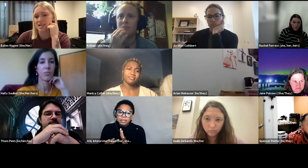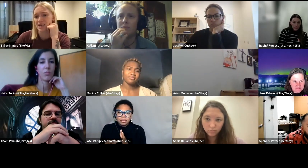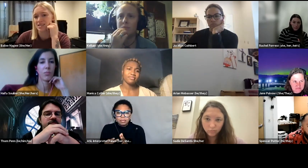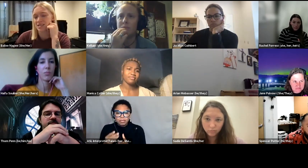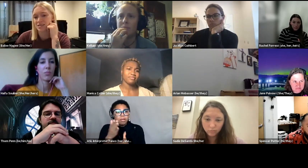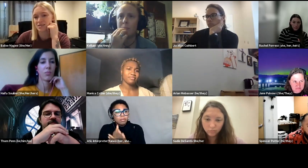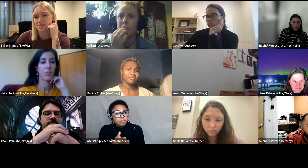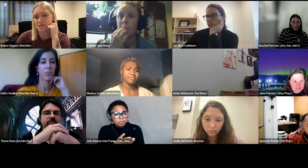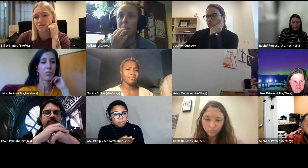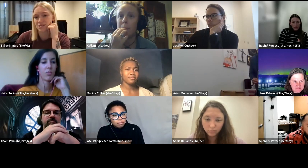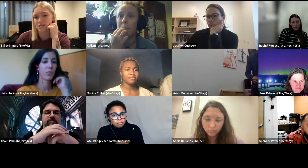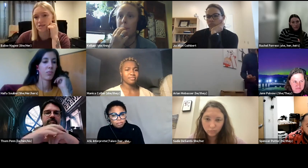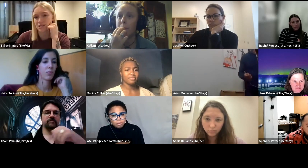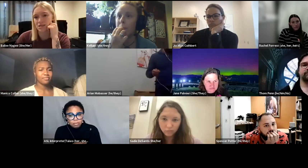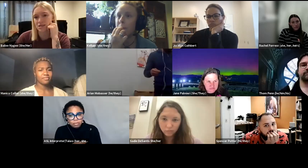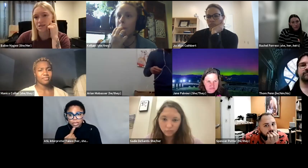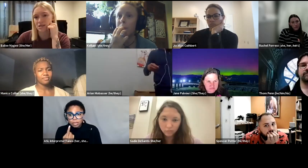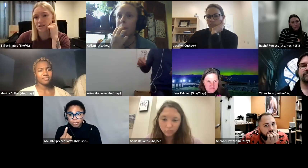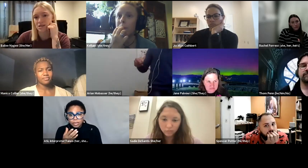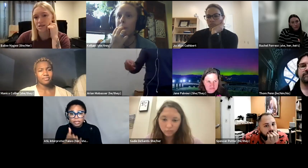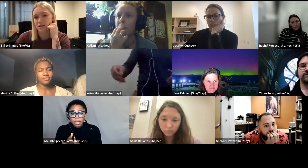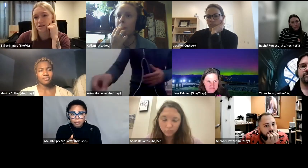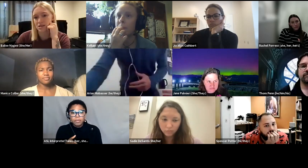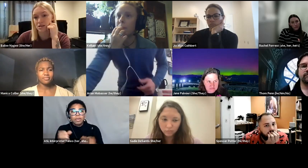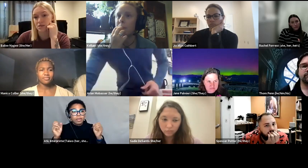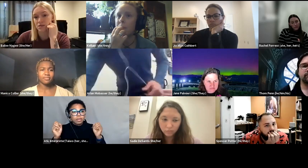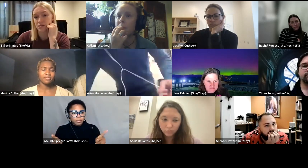is. Yeah, okay.